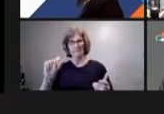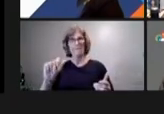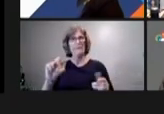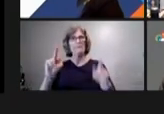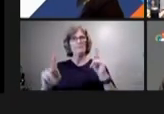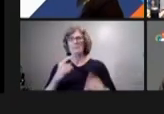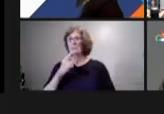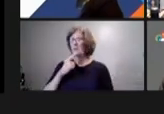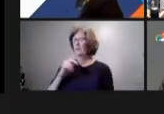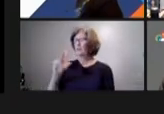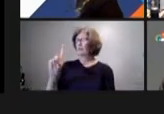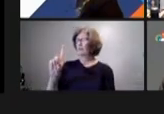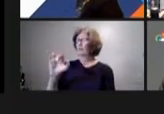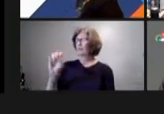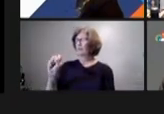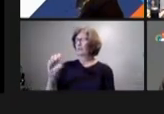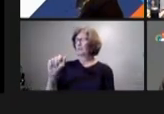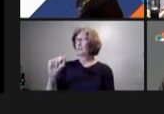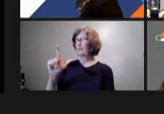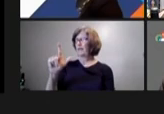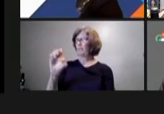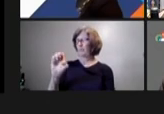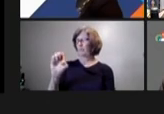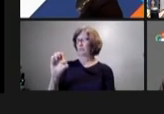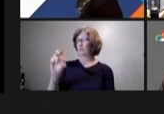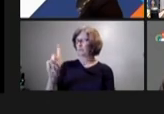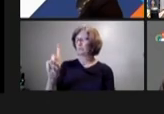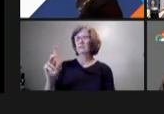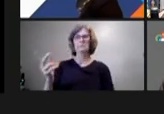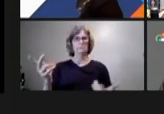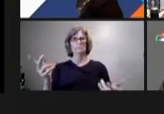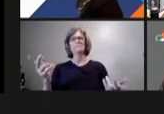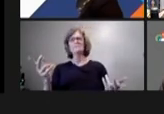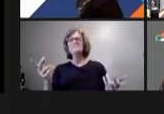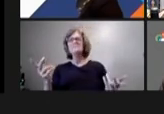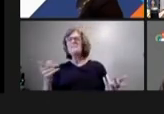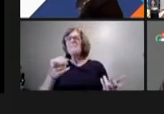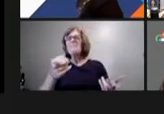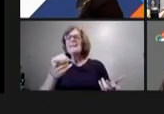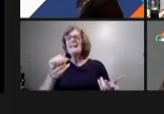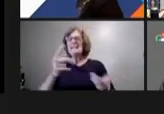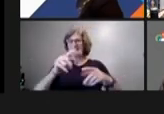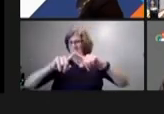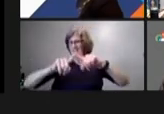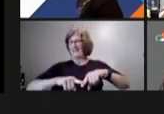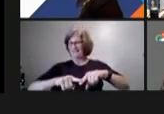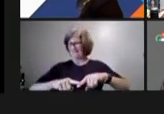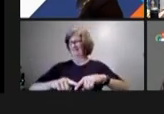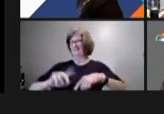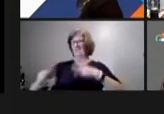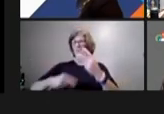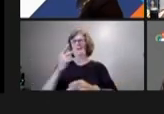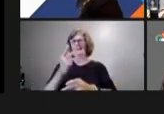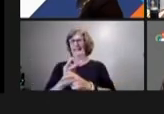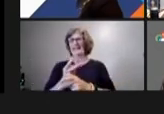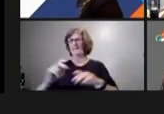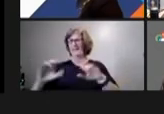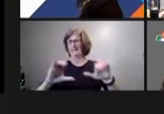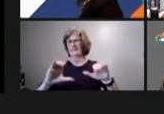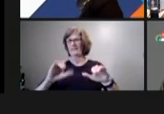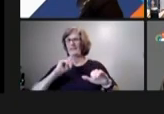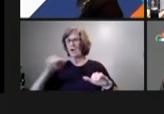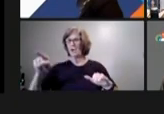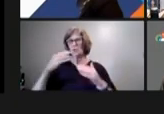The word disability is meaningless until you identify what major life activity that disability is referring to.